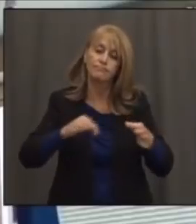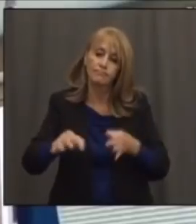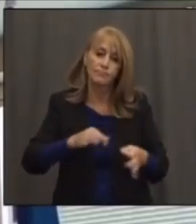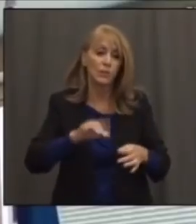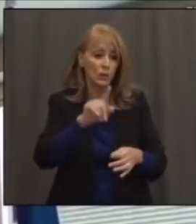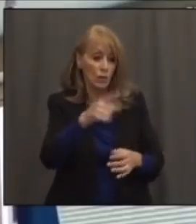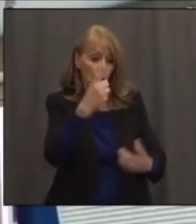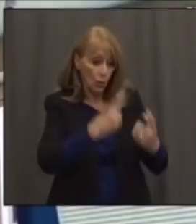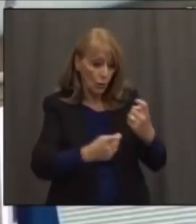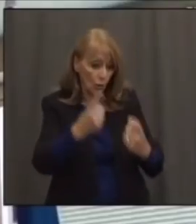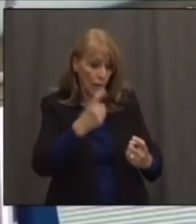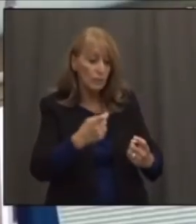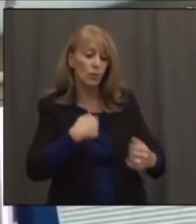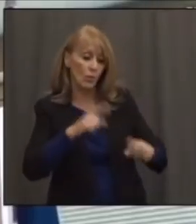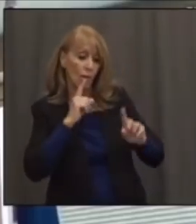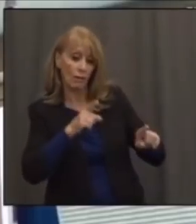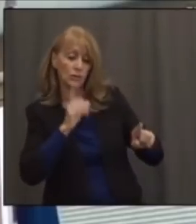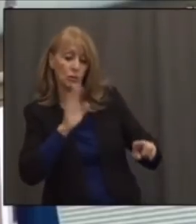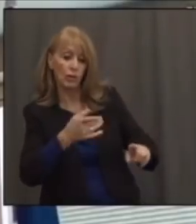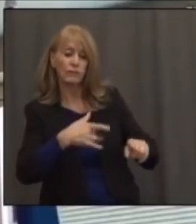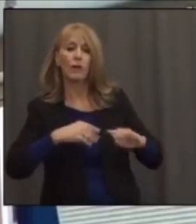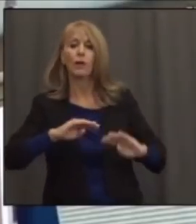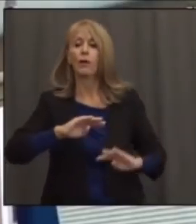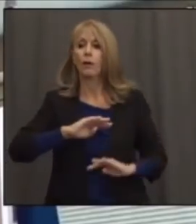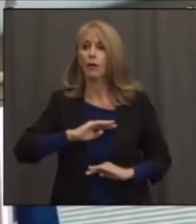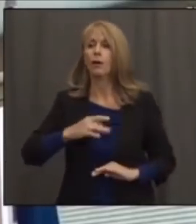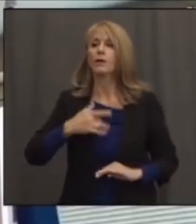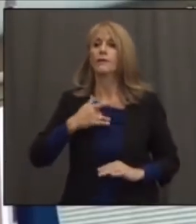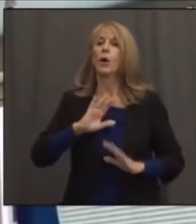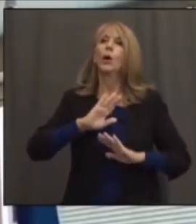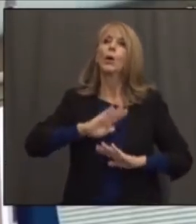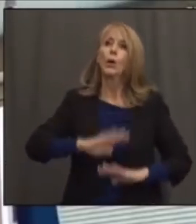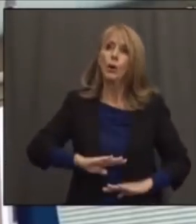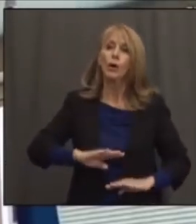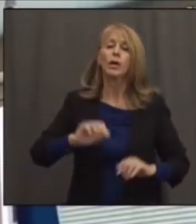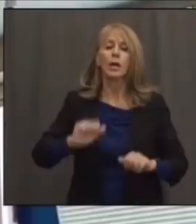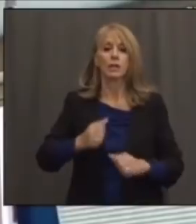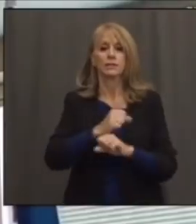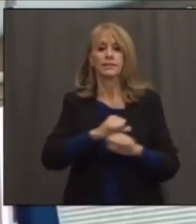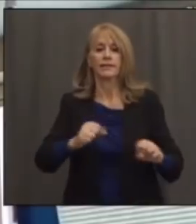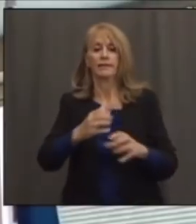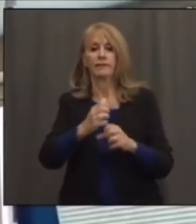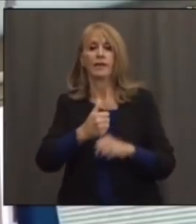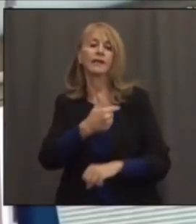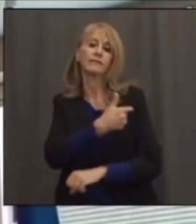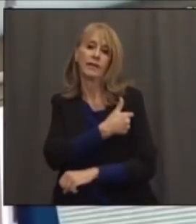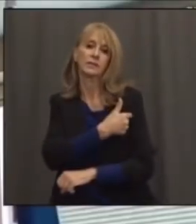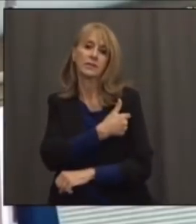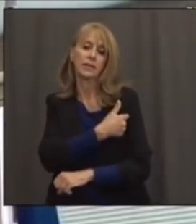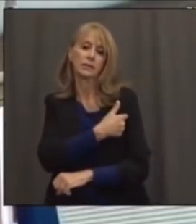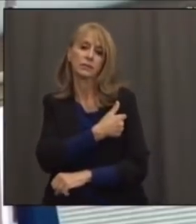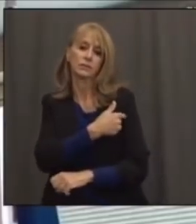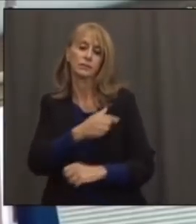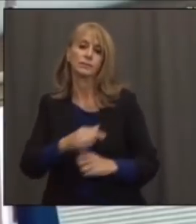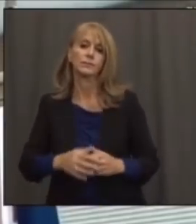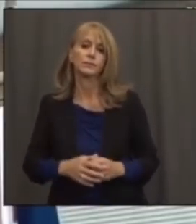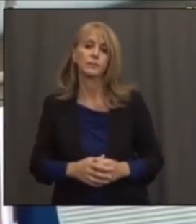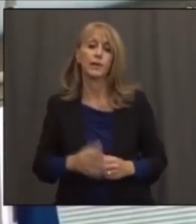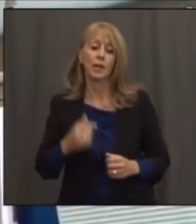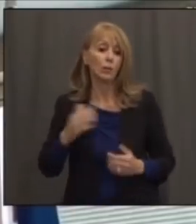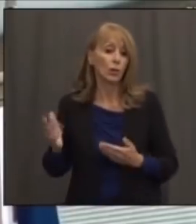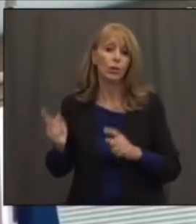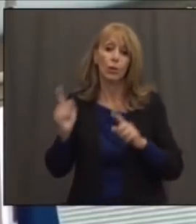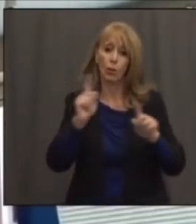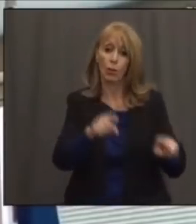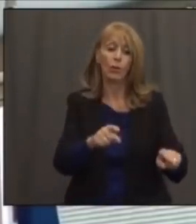questions and concerns are, and then making sure that the vaccine is available in their communities in a very convenient way. And so we're just